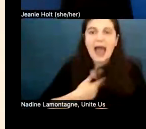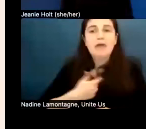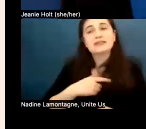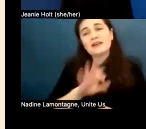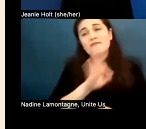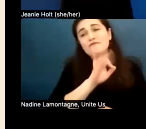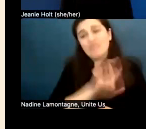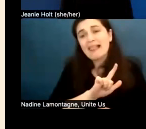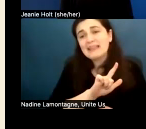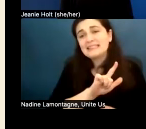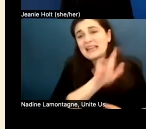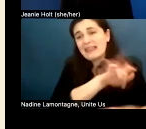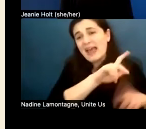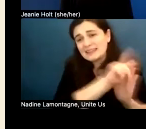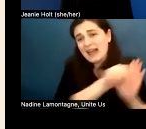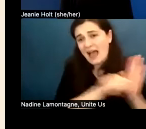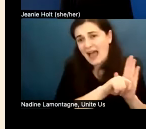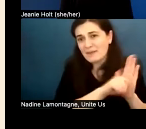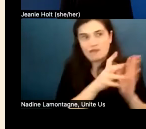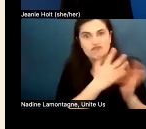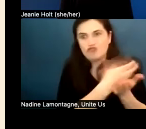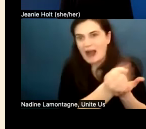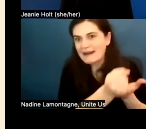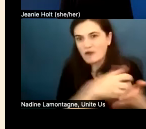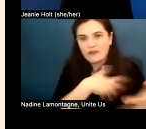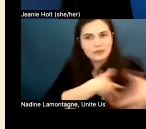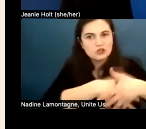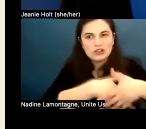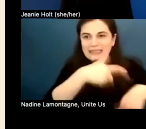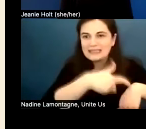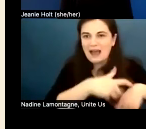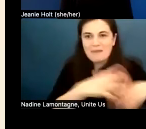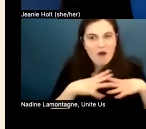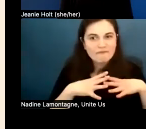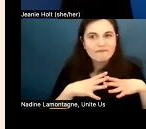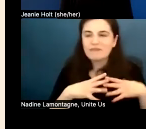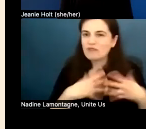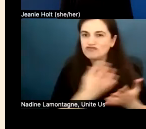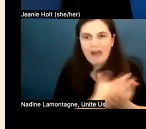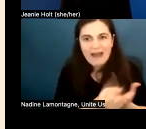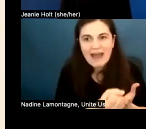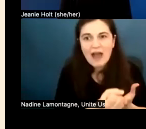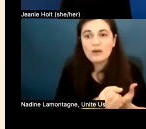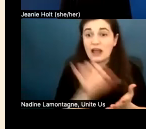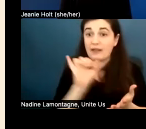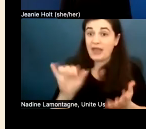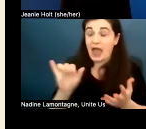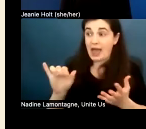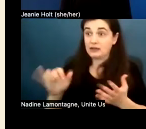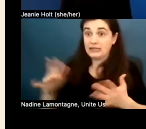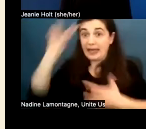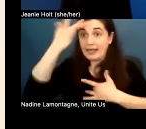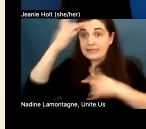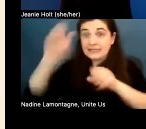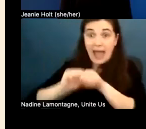completely out of maternity leave. My husband, same thing. And the outbreak at our daycare caused